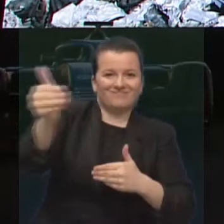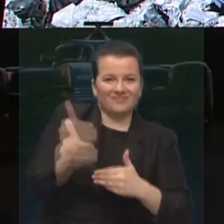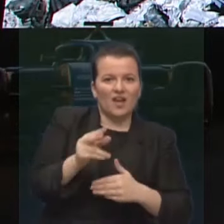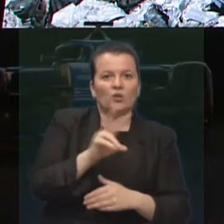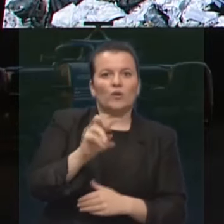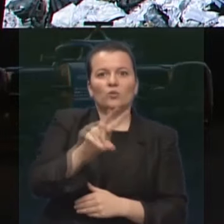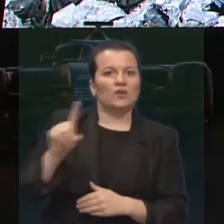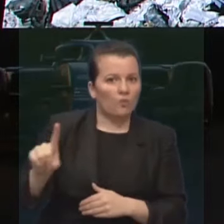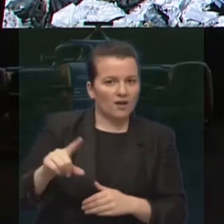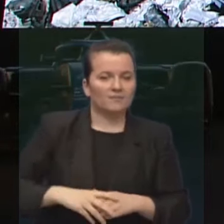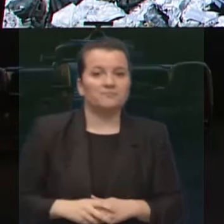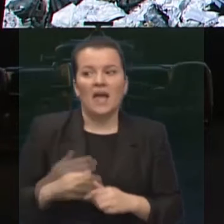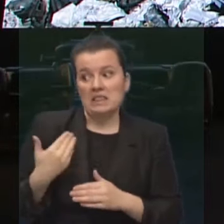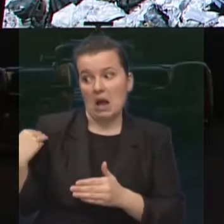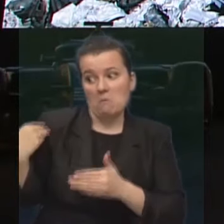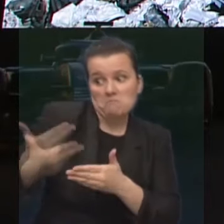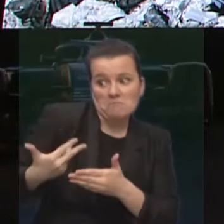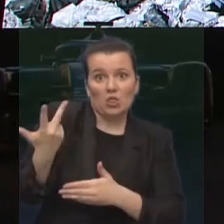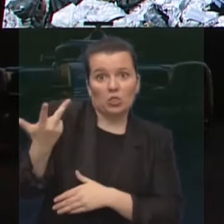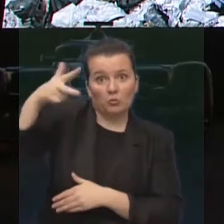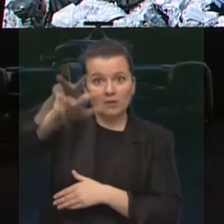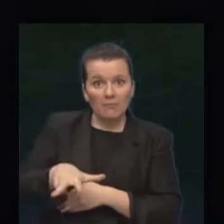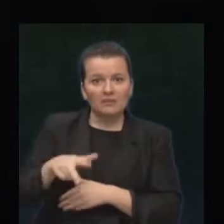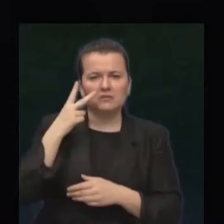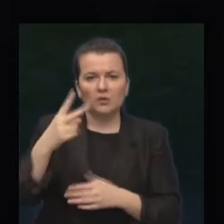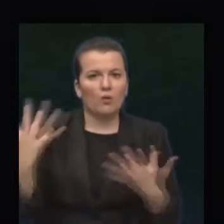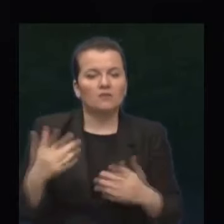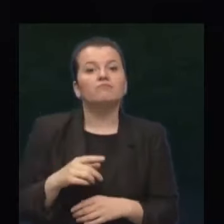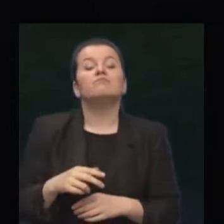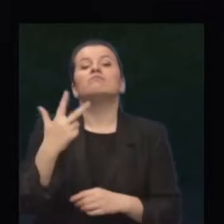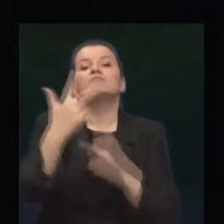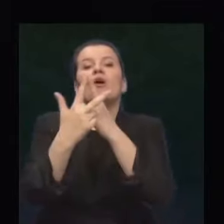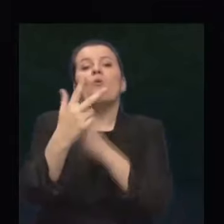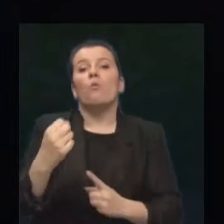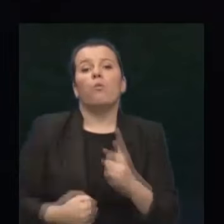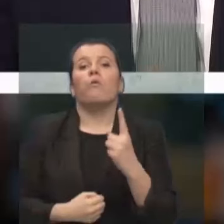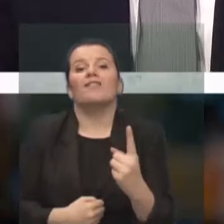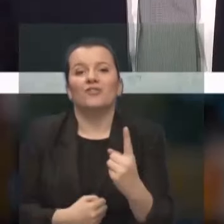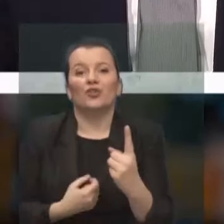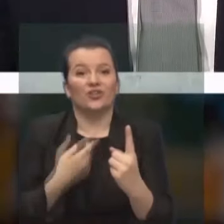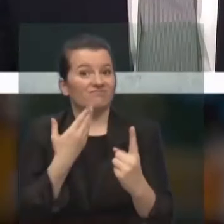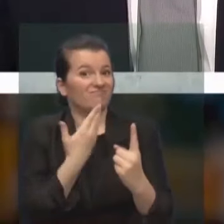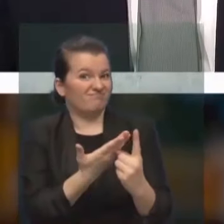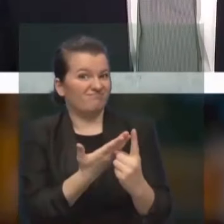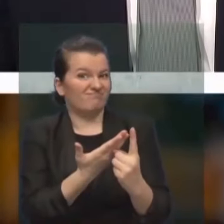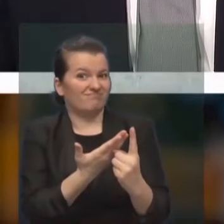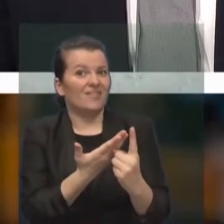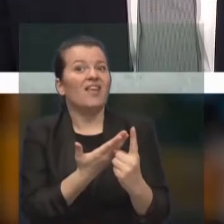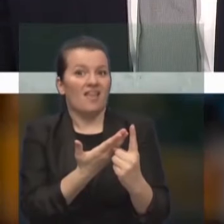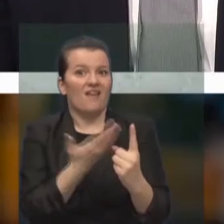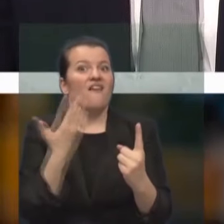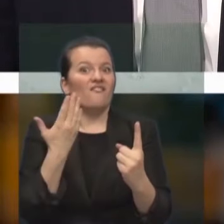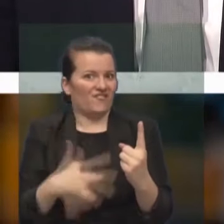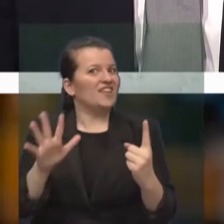3 months, we were able to achieve one-third of the course we had set